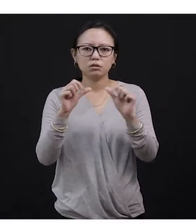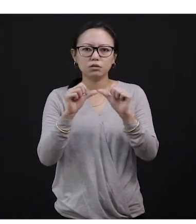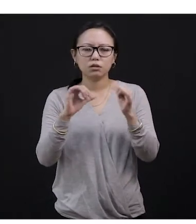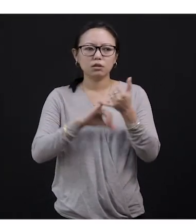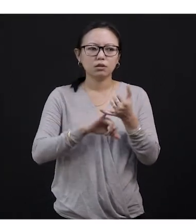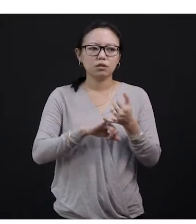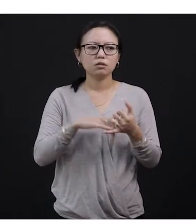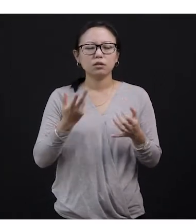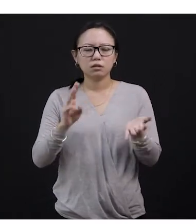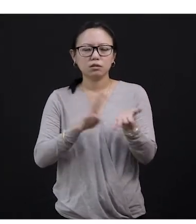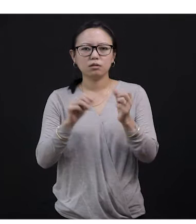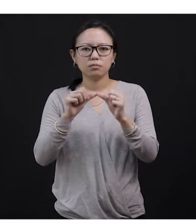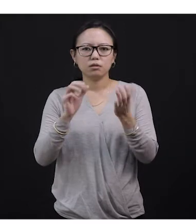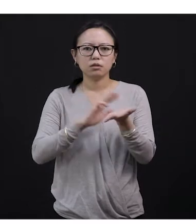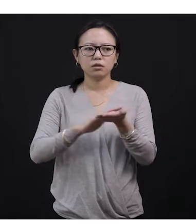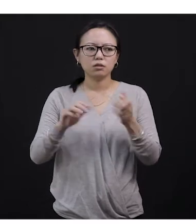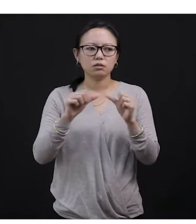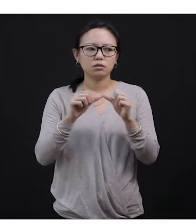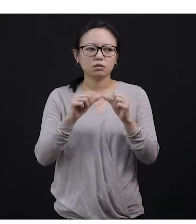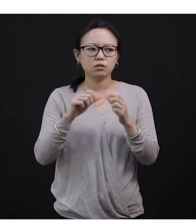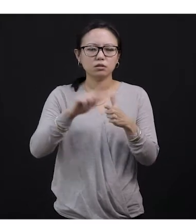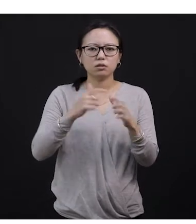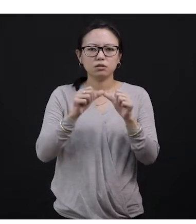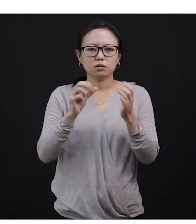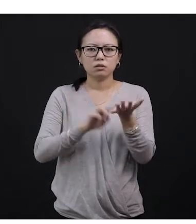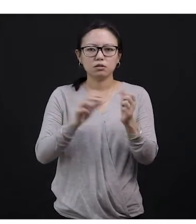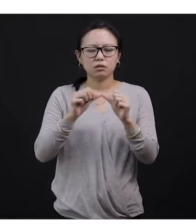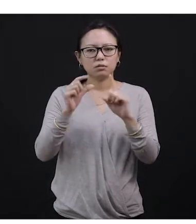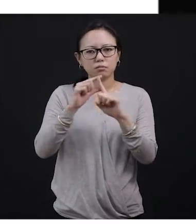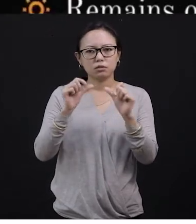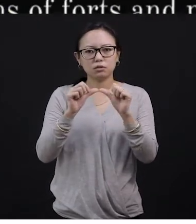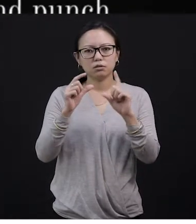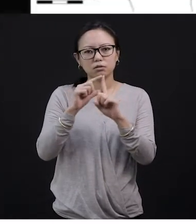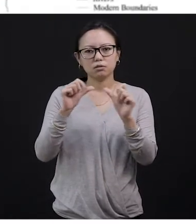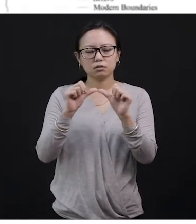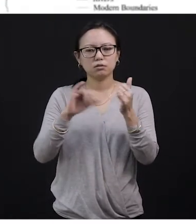Mahajanapadas, and this lesson is in page number 20.